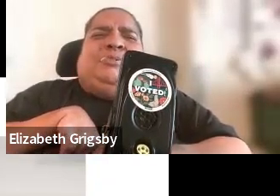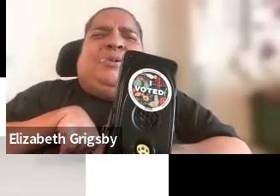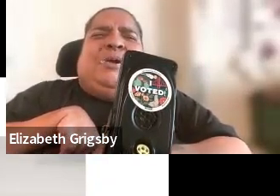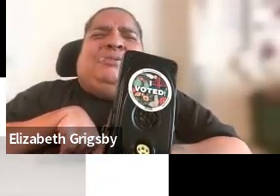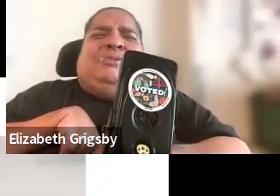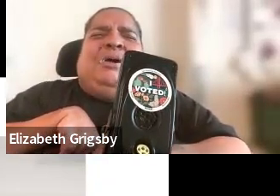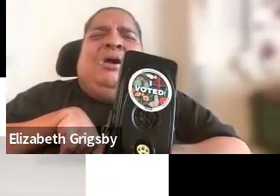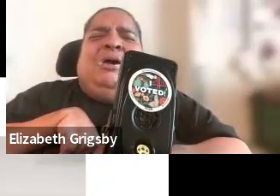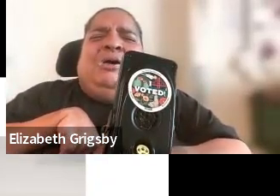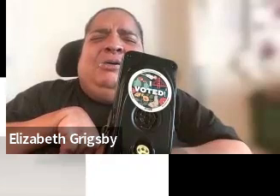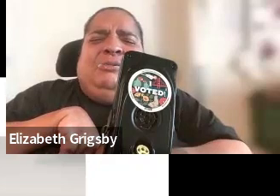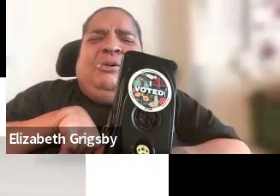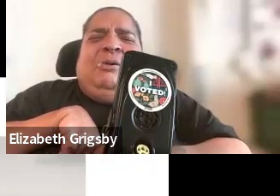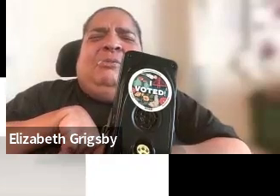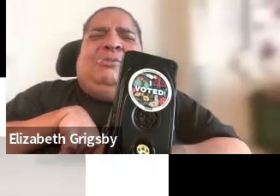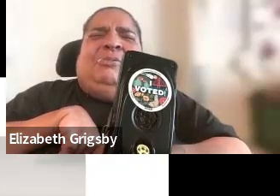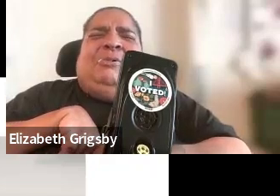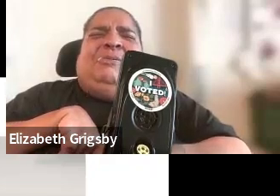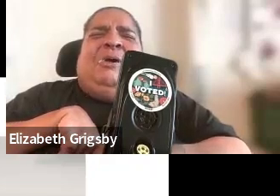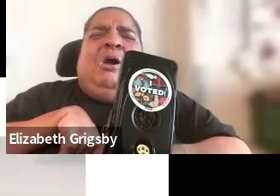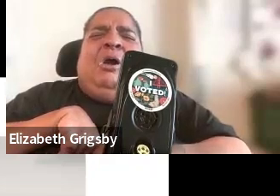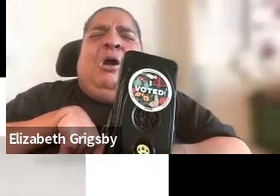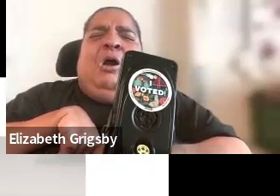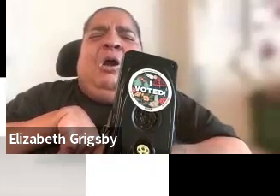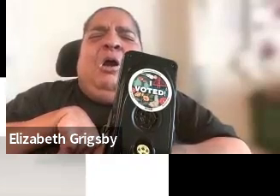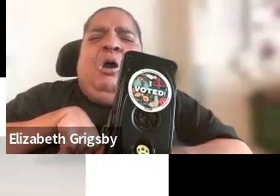Adult Protection Services